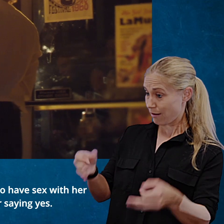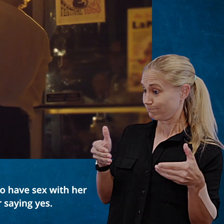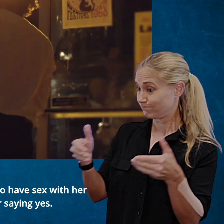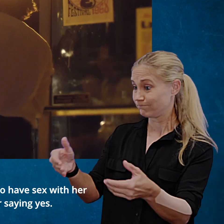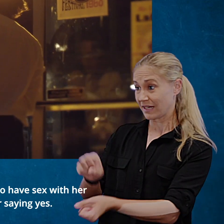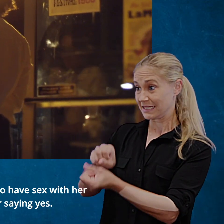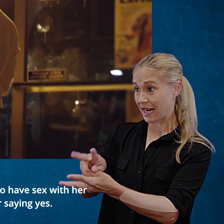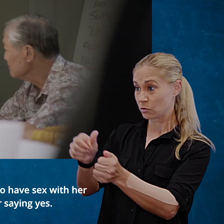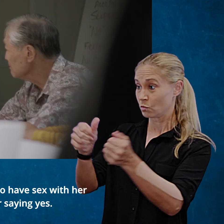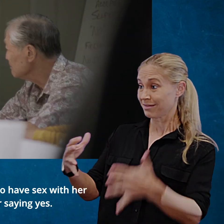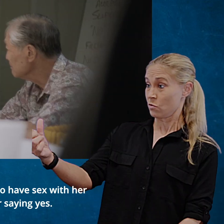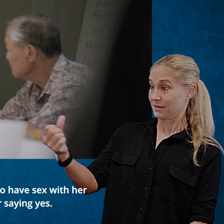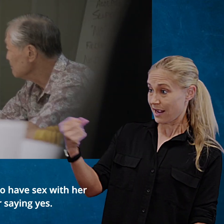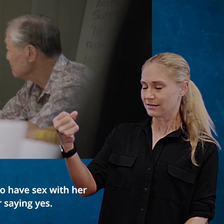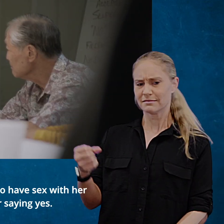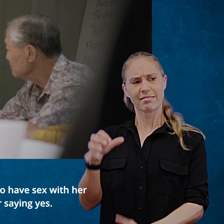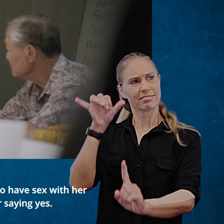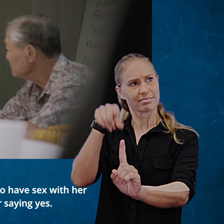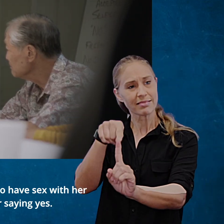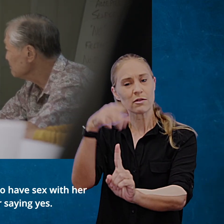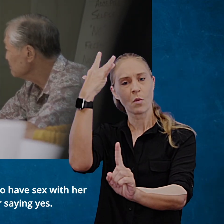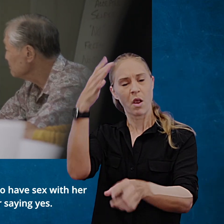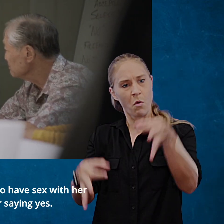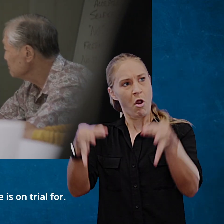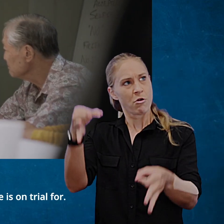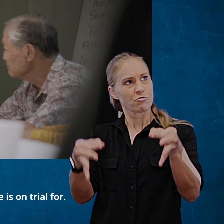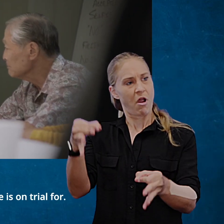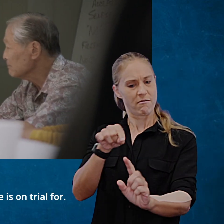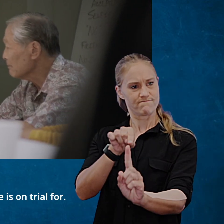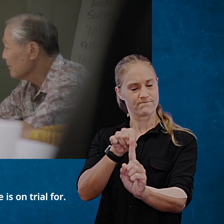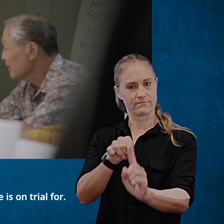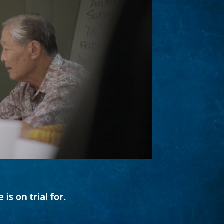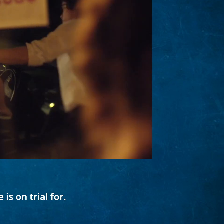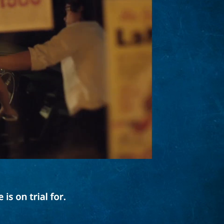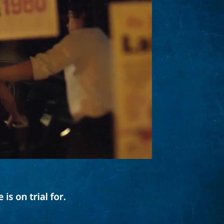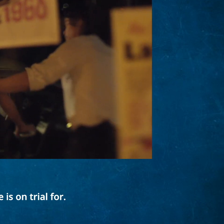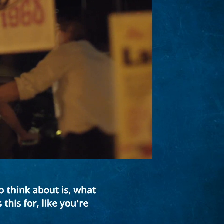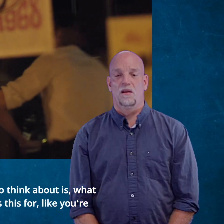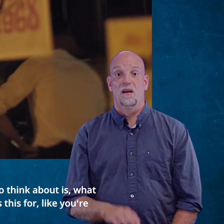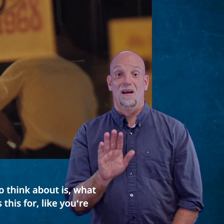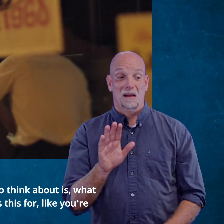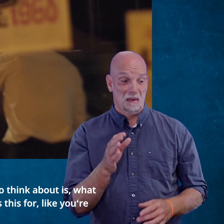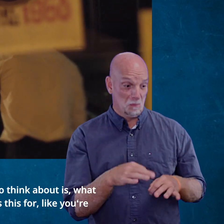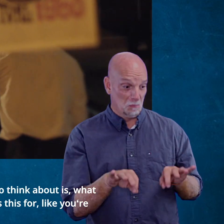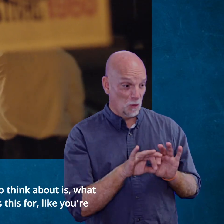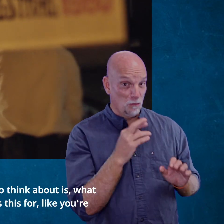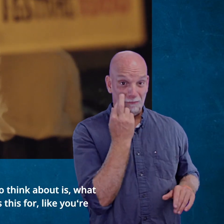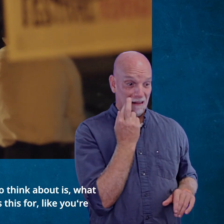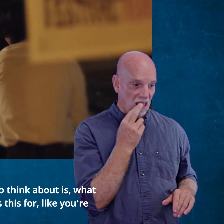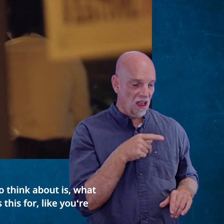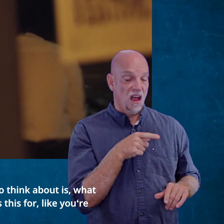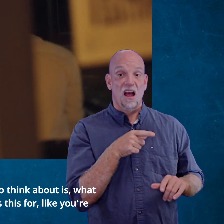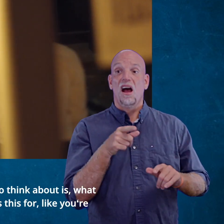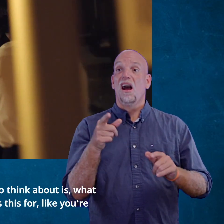to have sex with her without her saying yes, that is what he is on trial for. The thing that we have to think about is